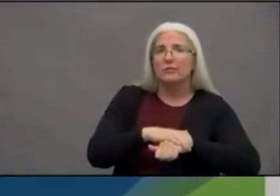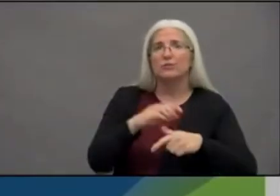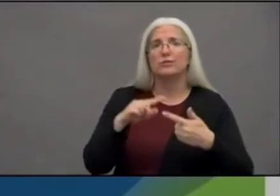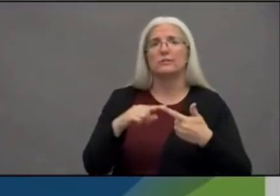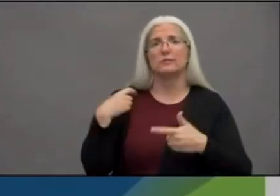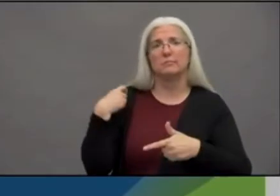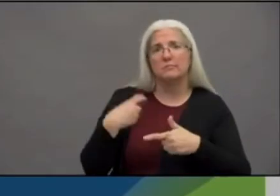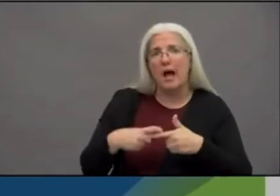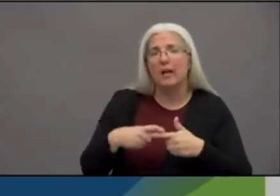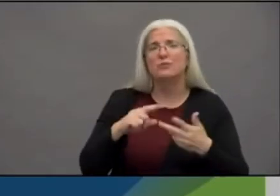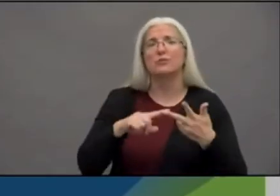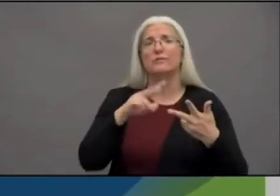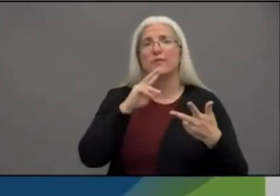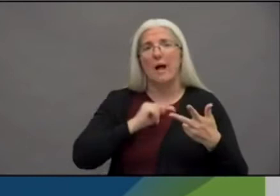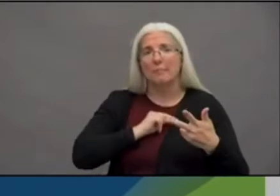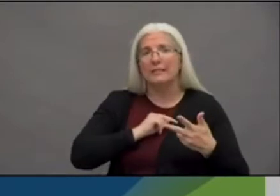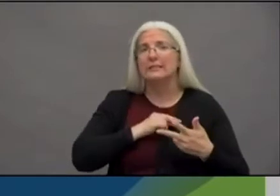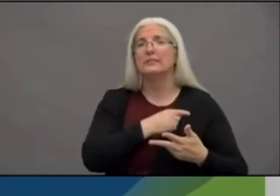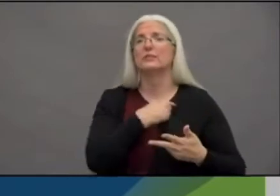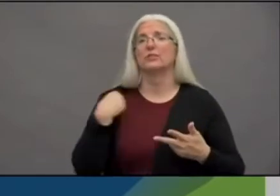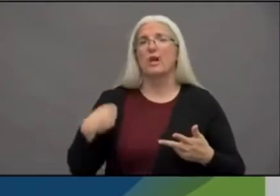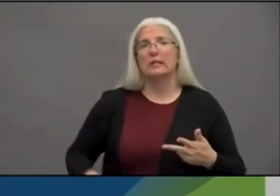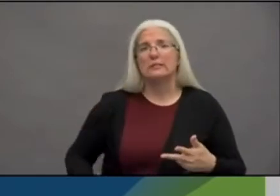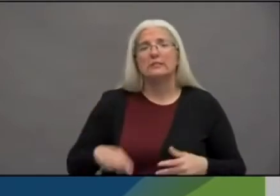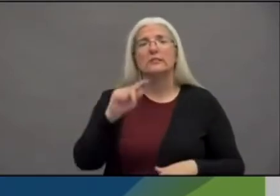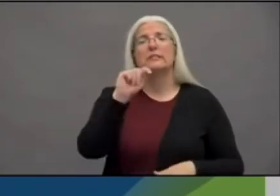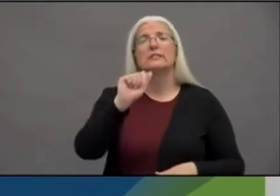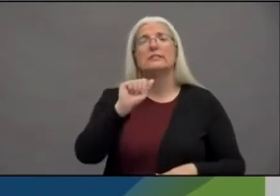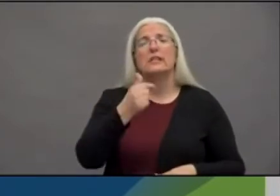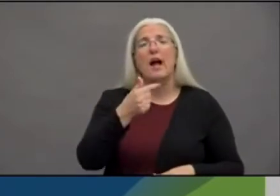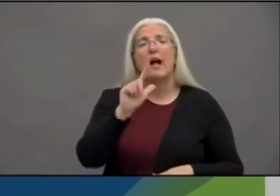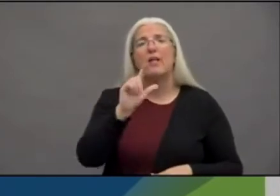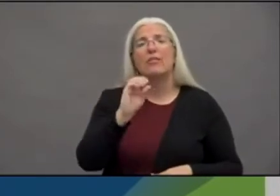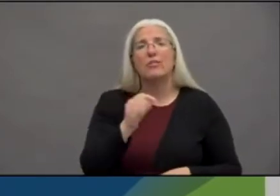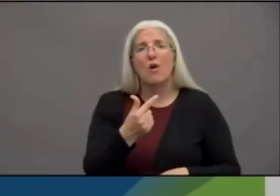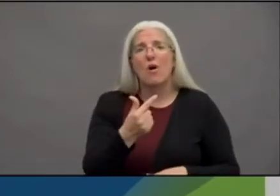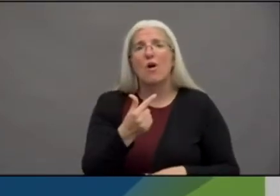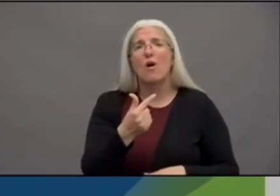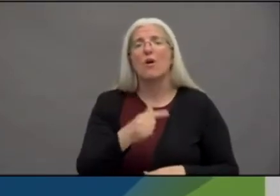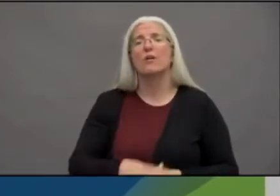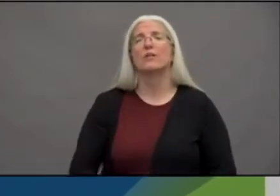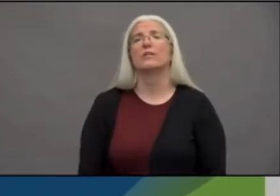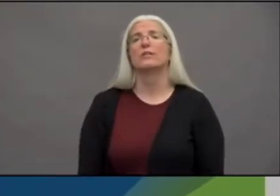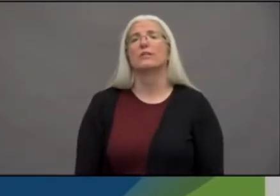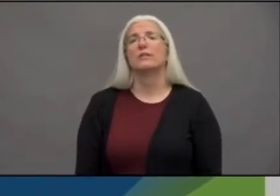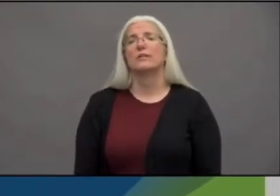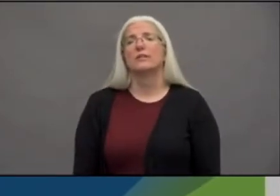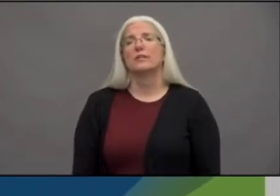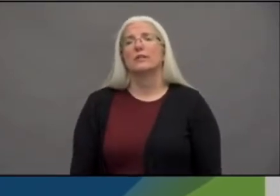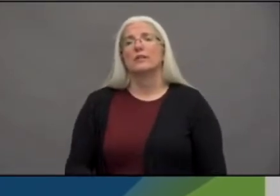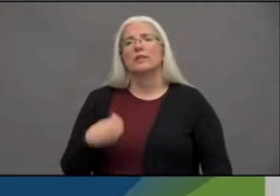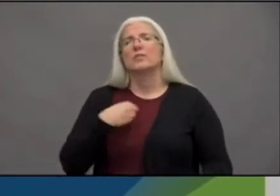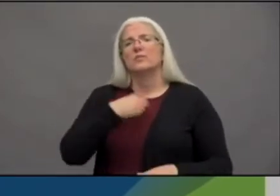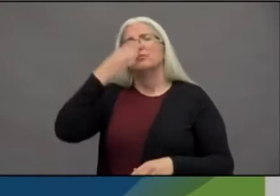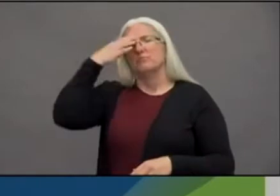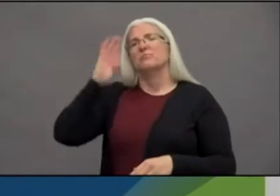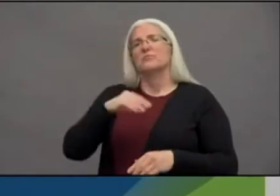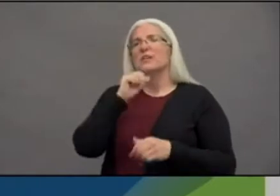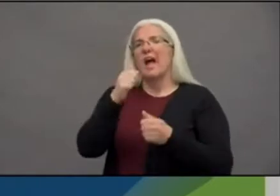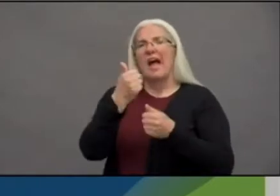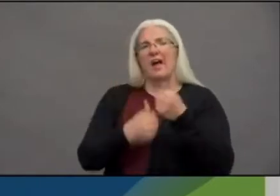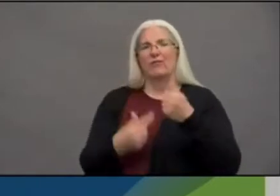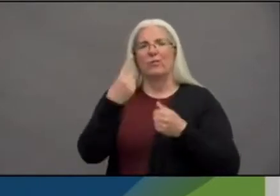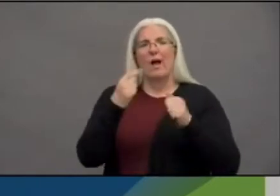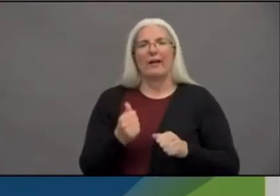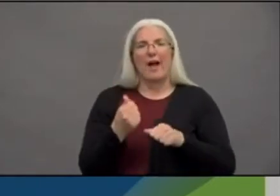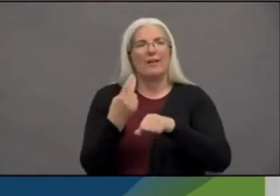Wow, amazing. Thank you. And we realize that everyone is not on social media. You don't have a Facebook, you don't have Instagram, you don't